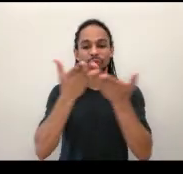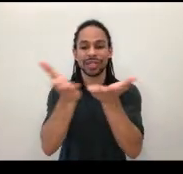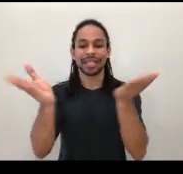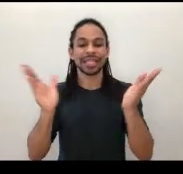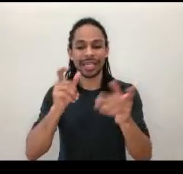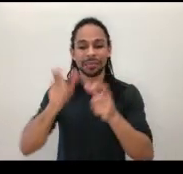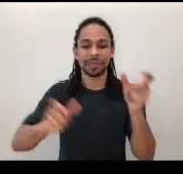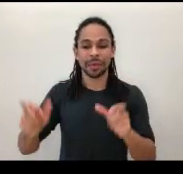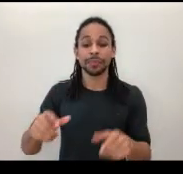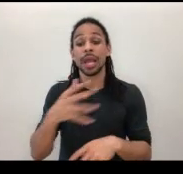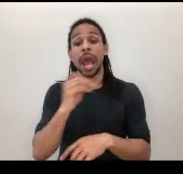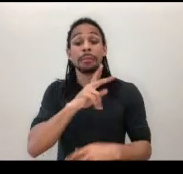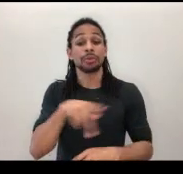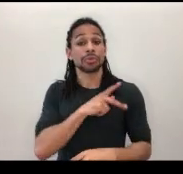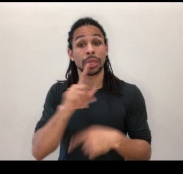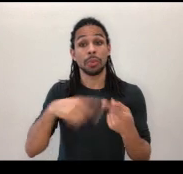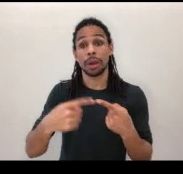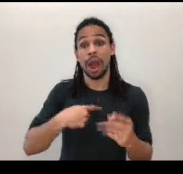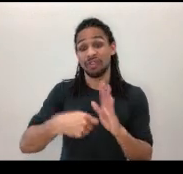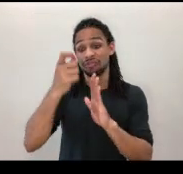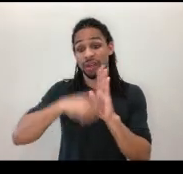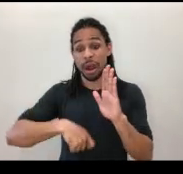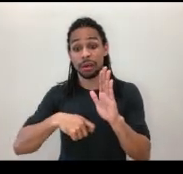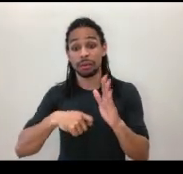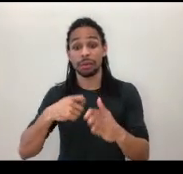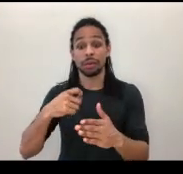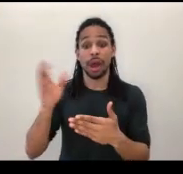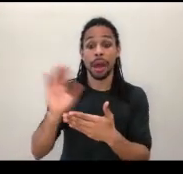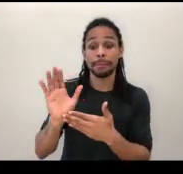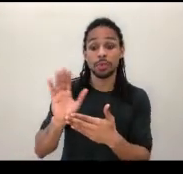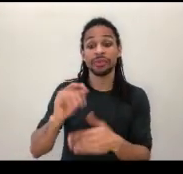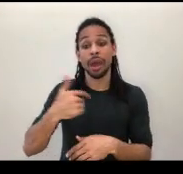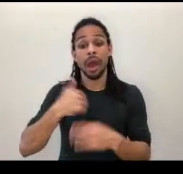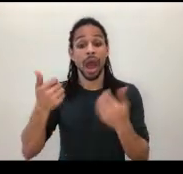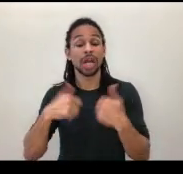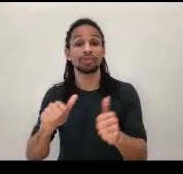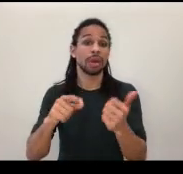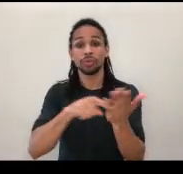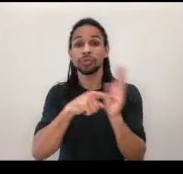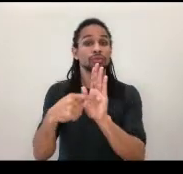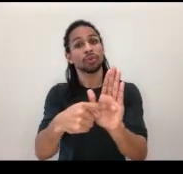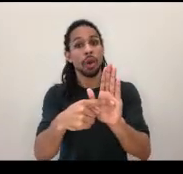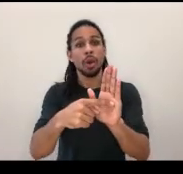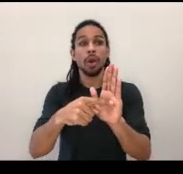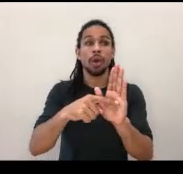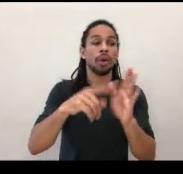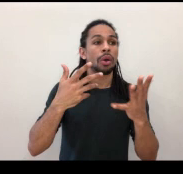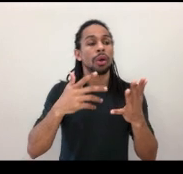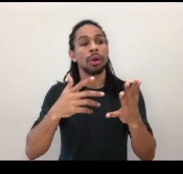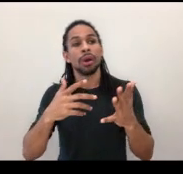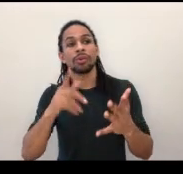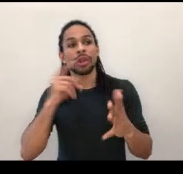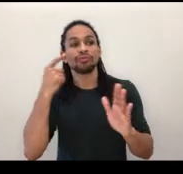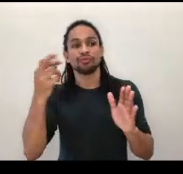and emulate. I mean, personally, when I play a movie, I try to emulate